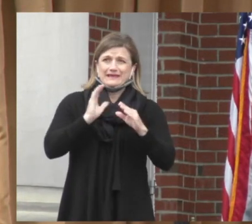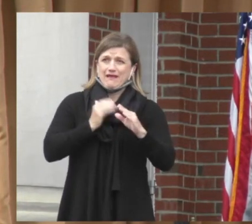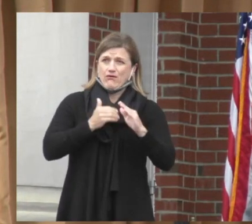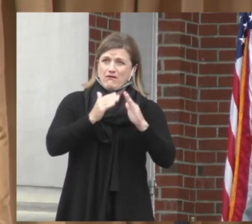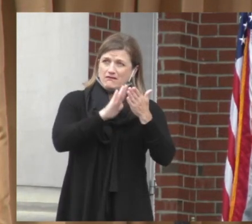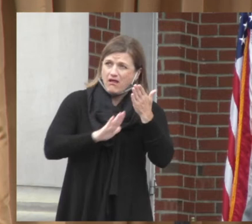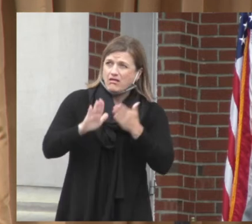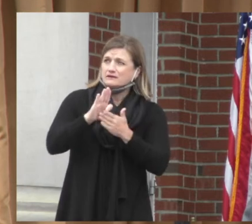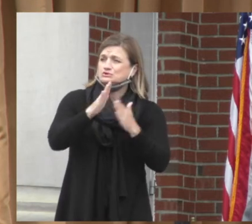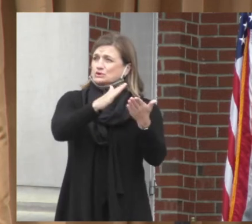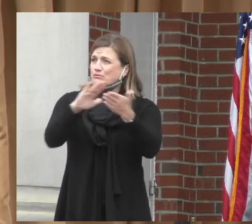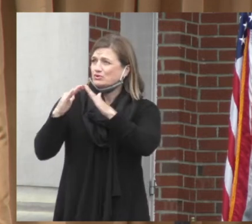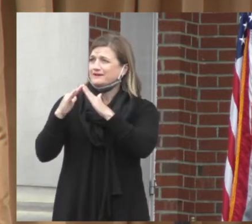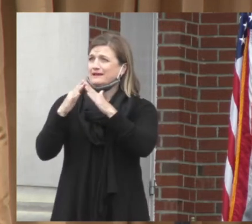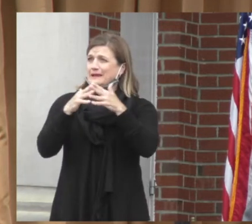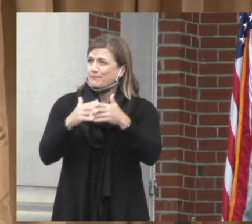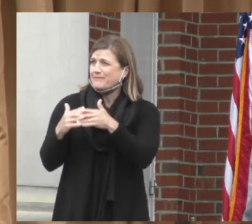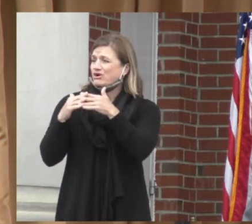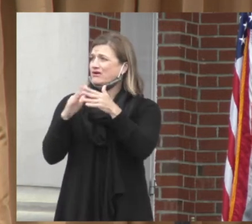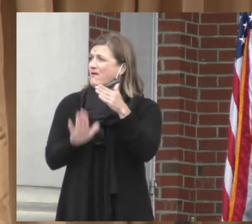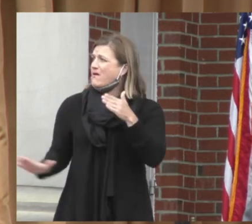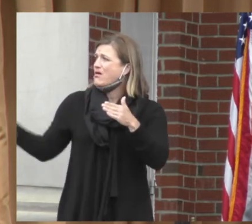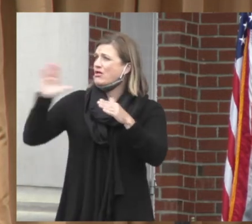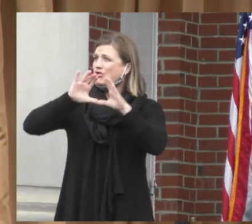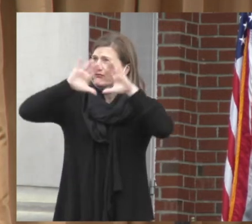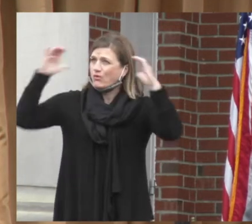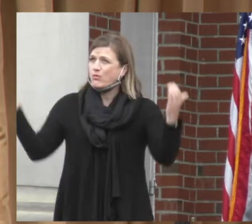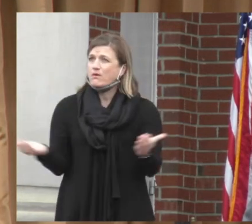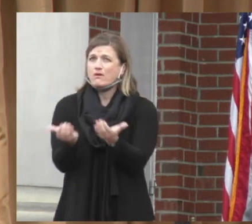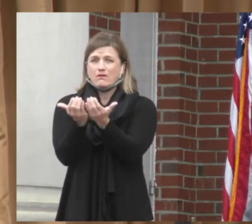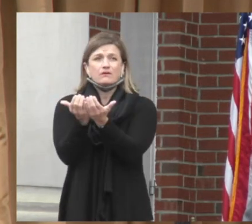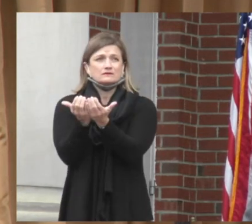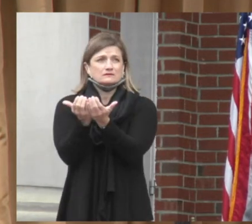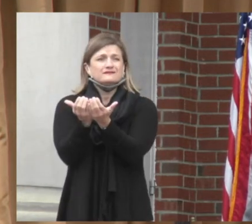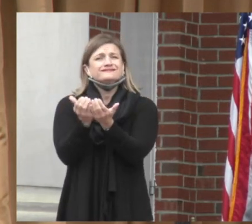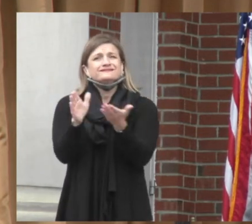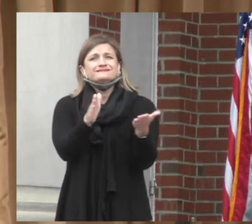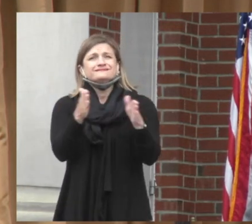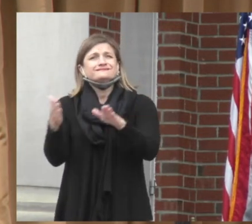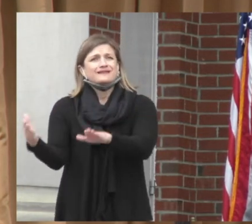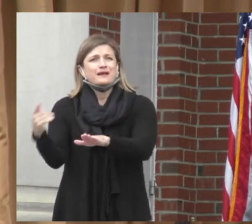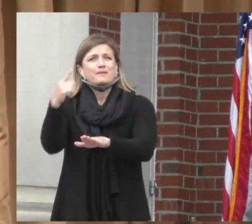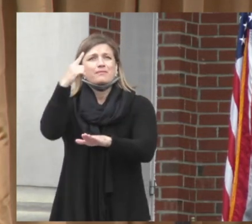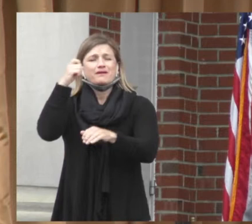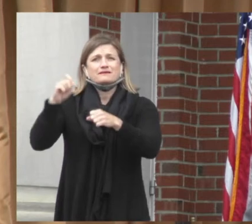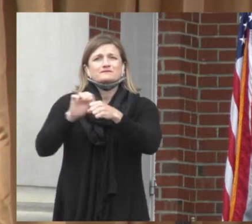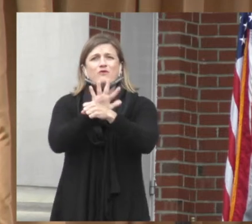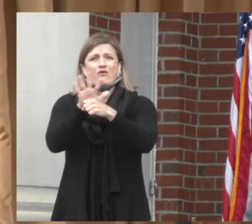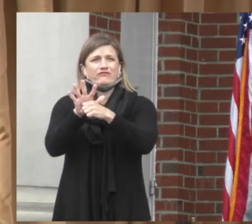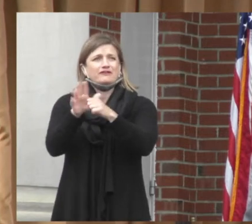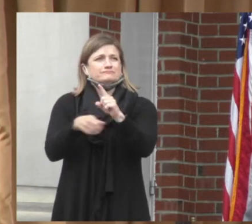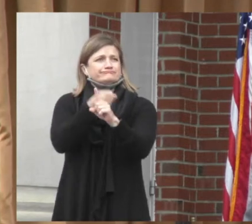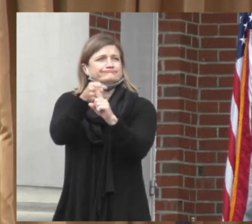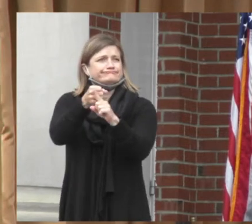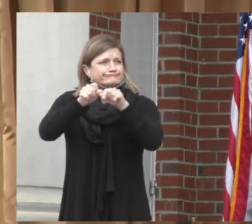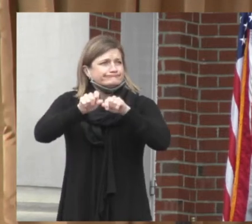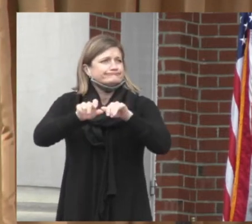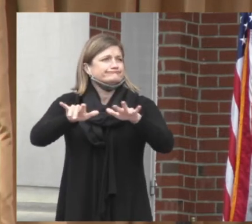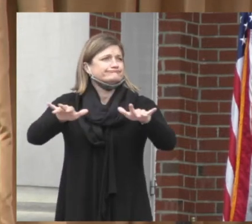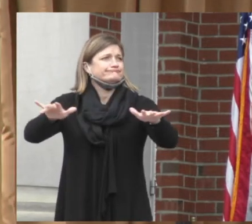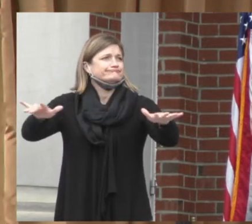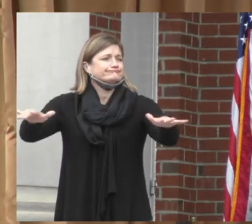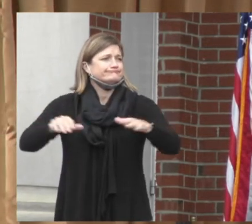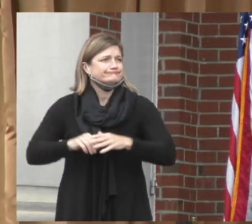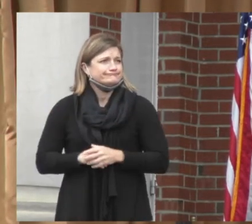fellow citizens of America and around the world who were lost, those who have suffered loss, and those who were impacted by